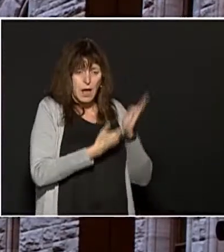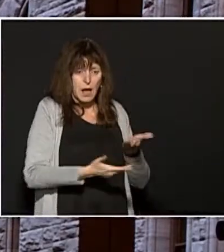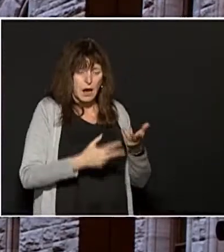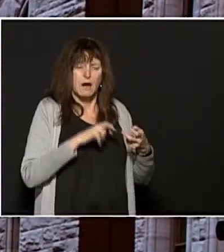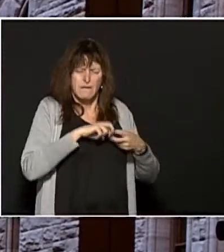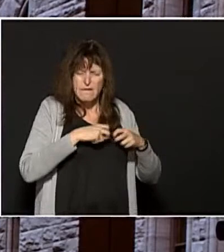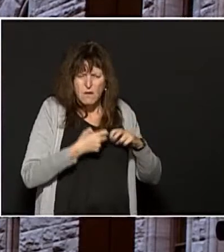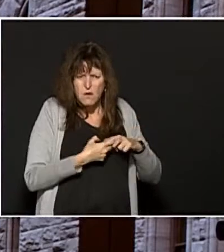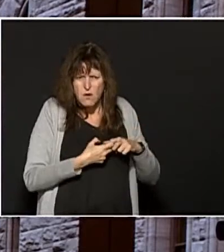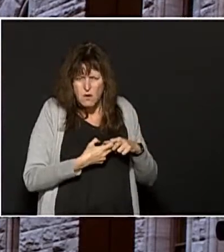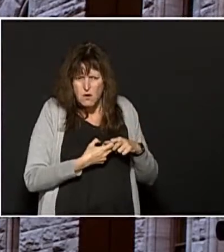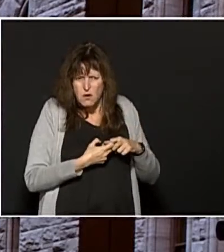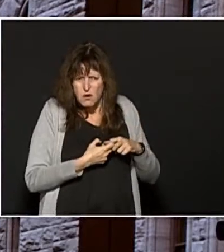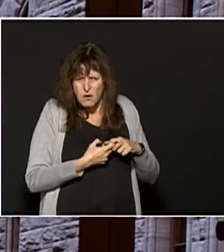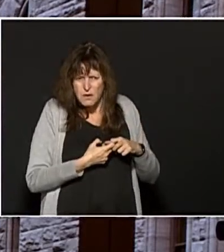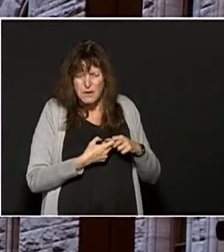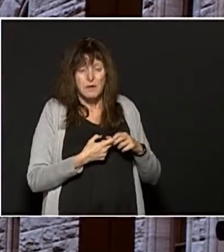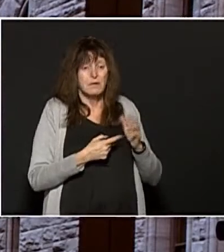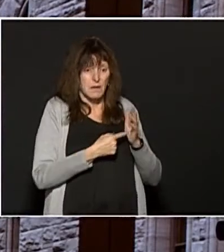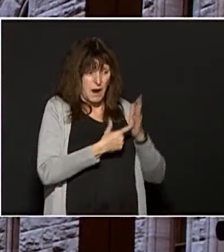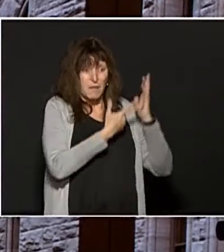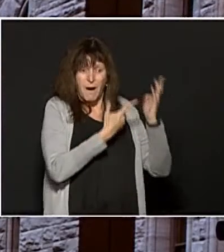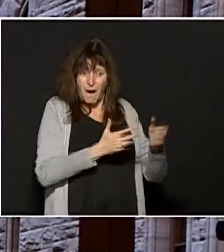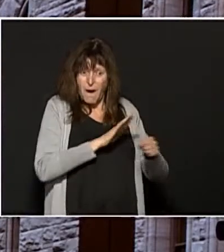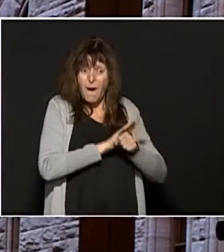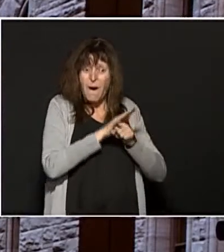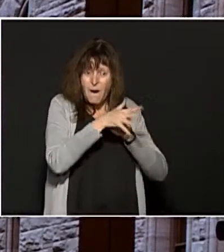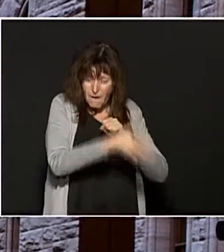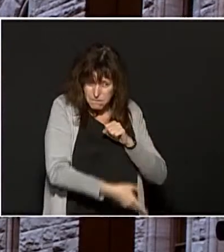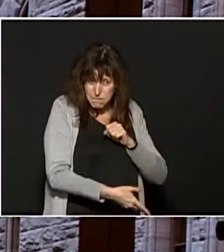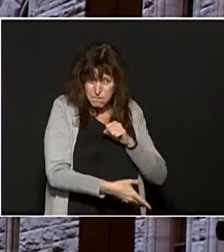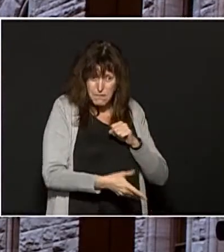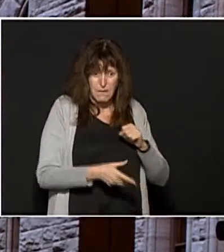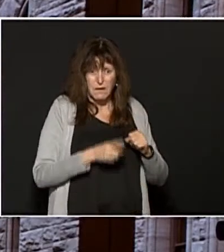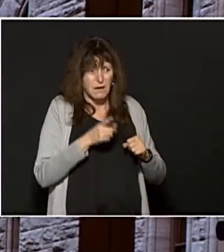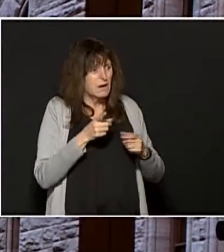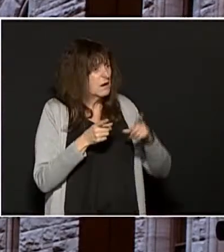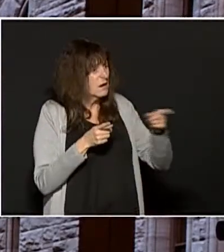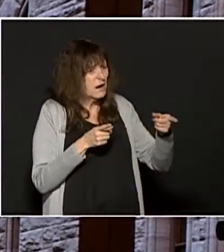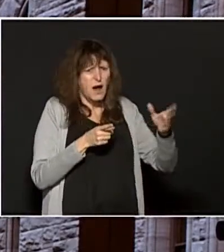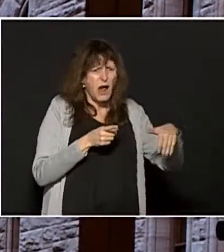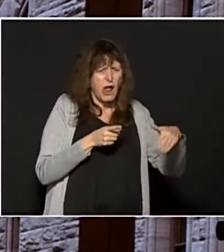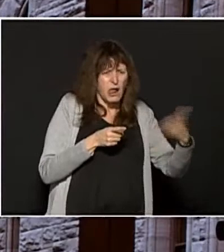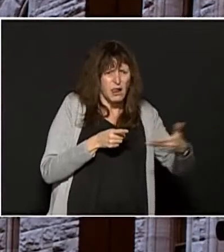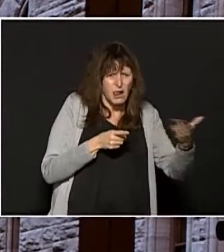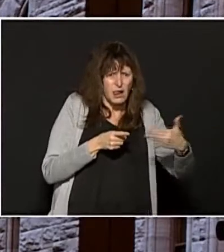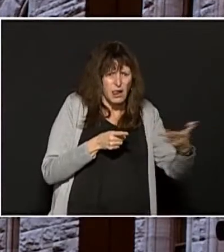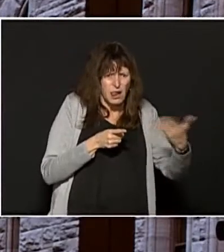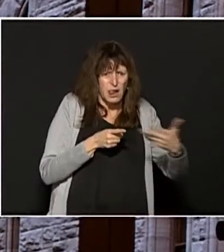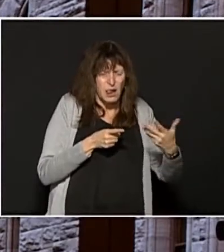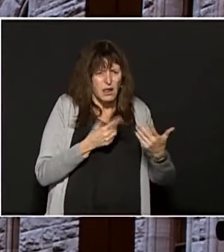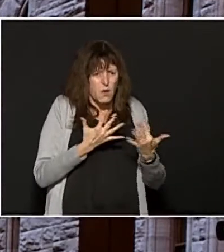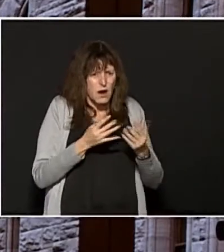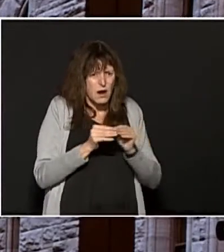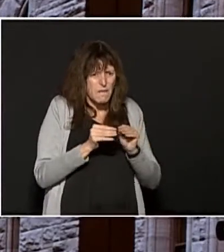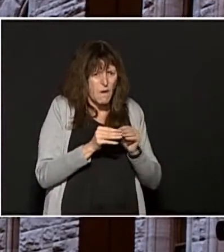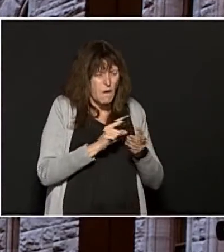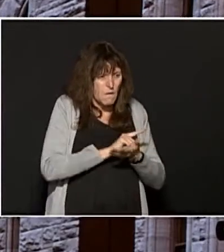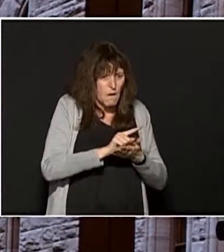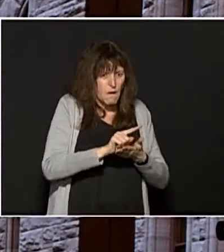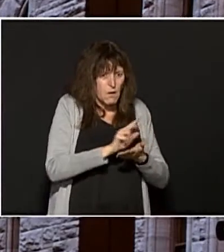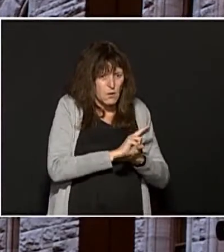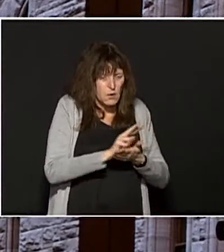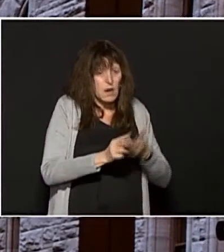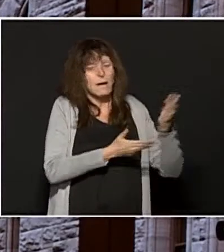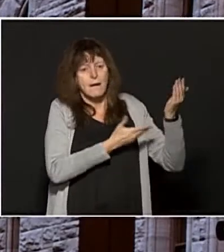another. We've gone through a little bit again of a quieter period, but we're looking for more vaccine to come in the next few weeks. So we really hope to pick up